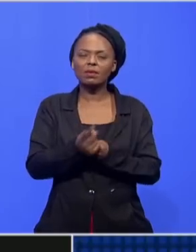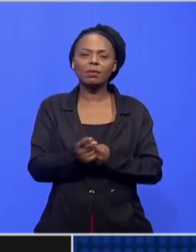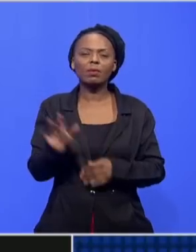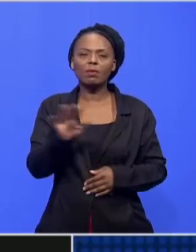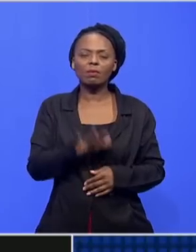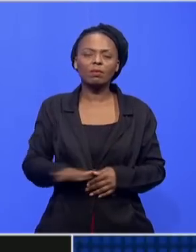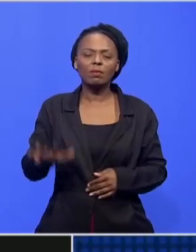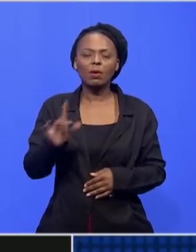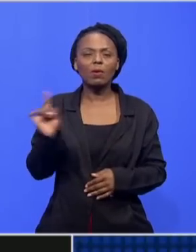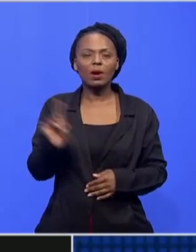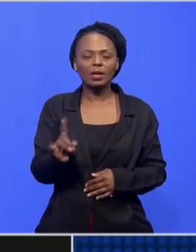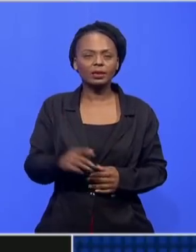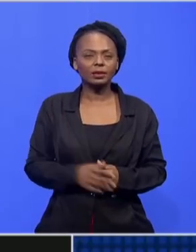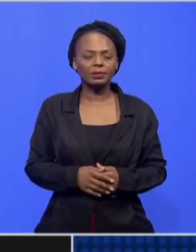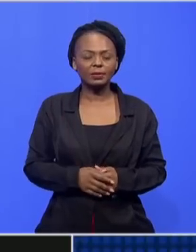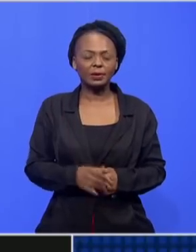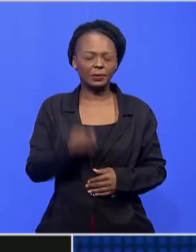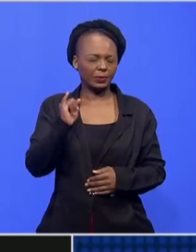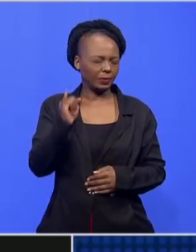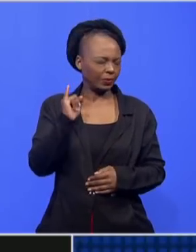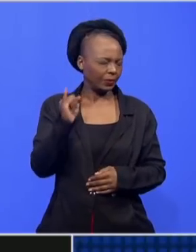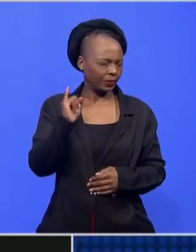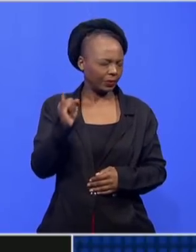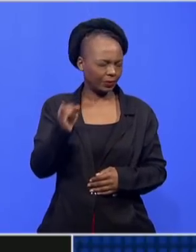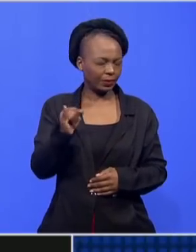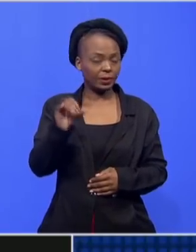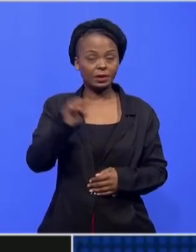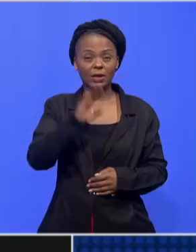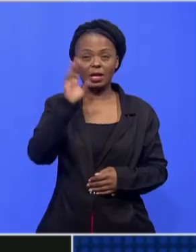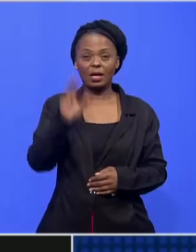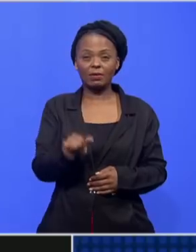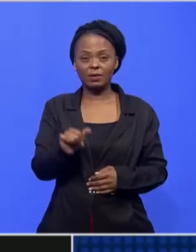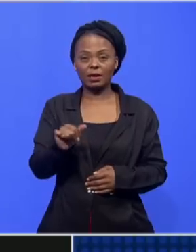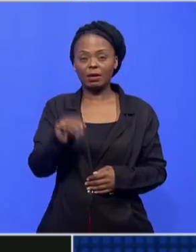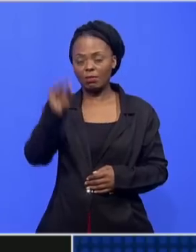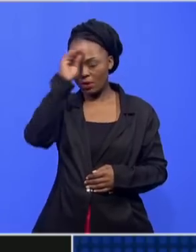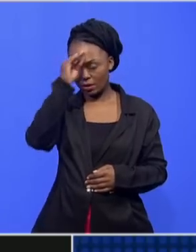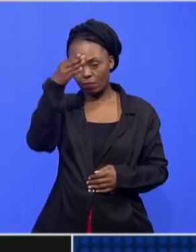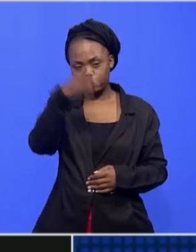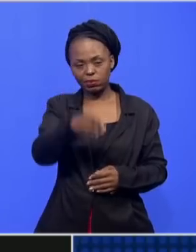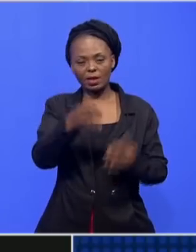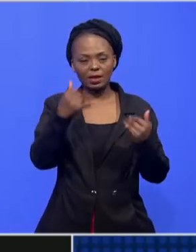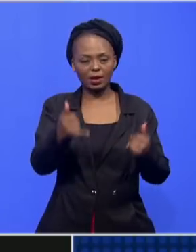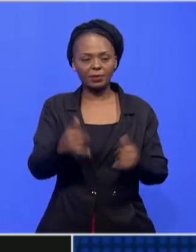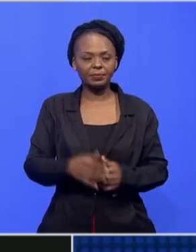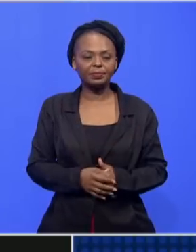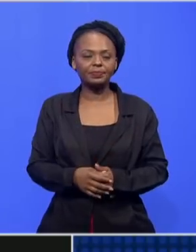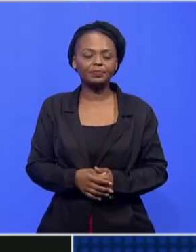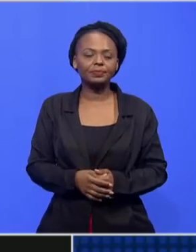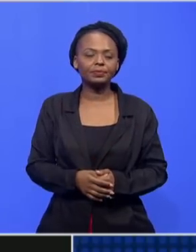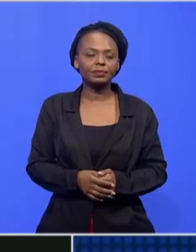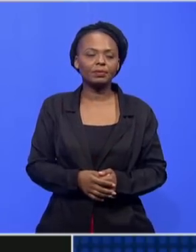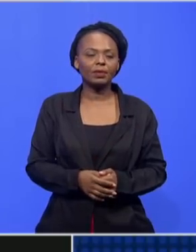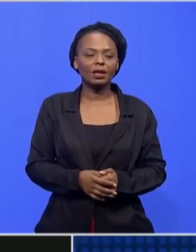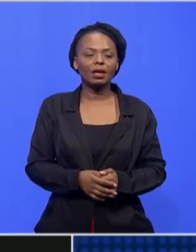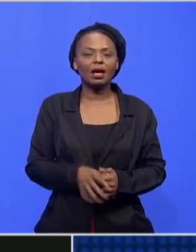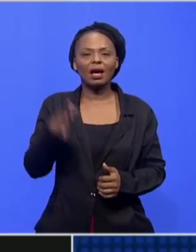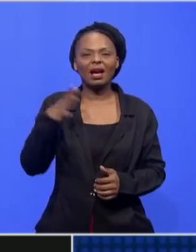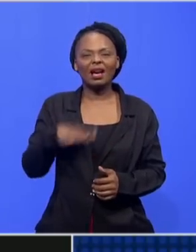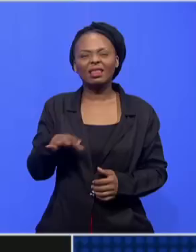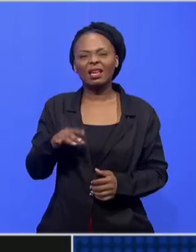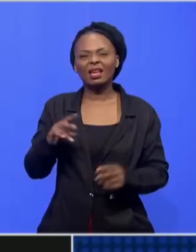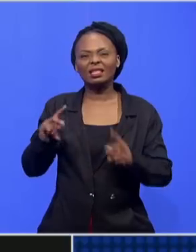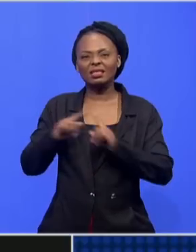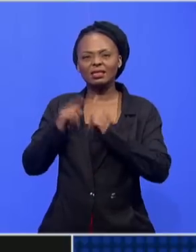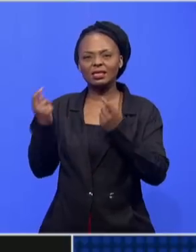situation. Members of the South African Police Service are on scene as we speak. They are investigating the incident,